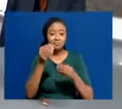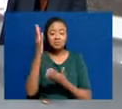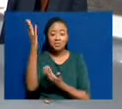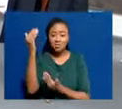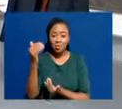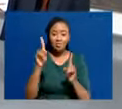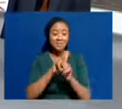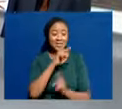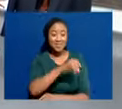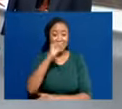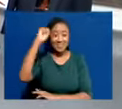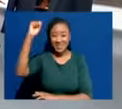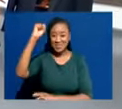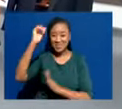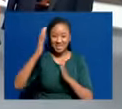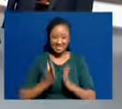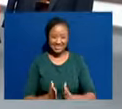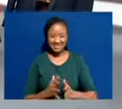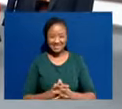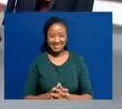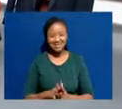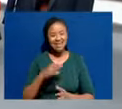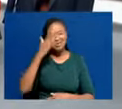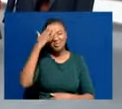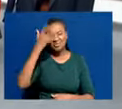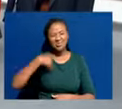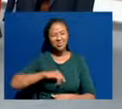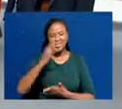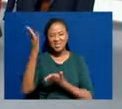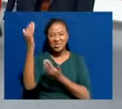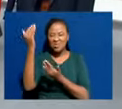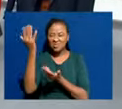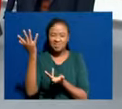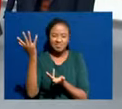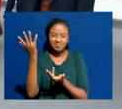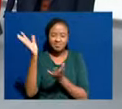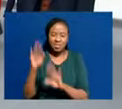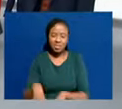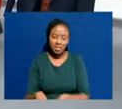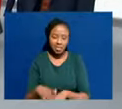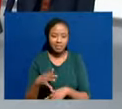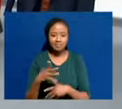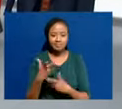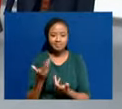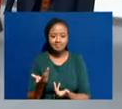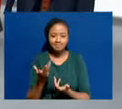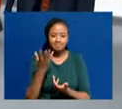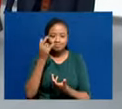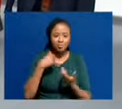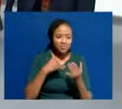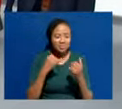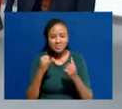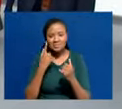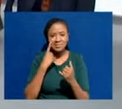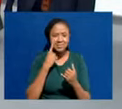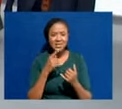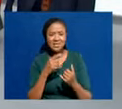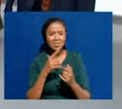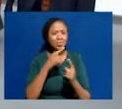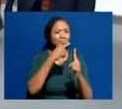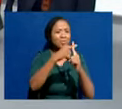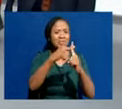matter. Because, we've lost a lot of hope, Governor, I'm sorry to say. No. And, we try to look for the best out of people, but most